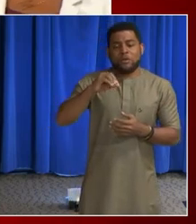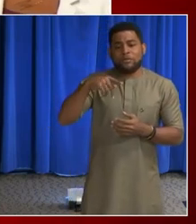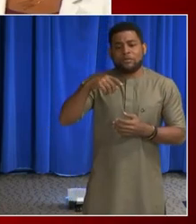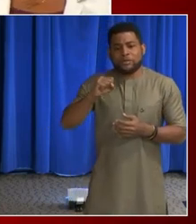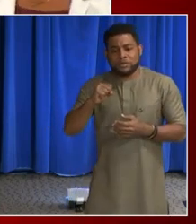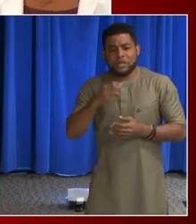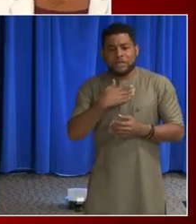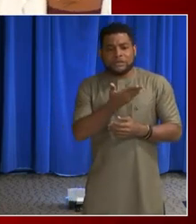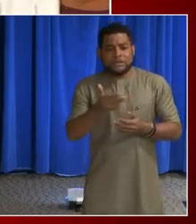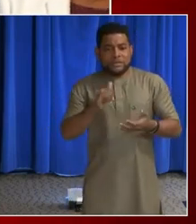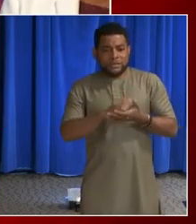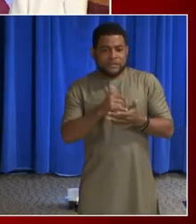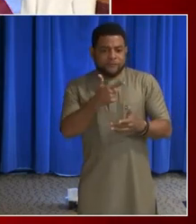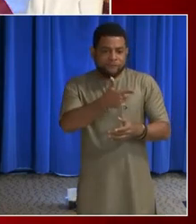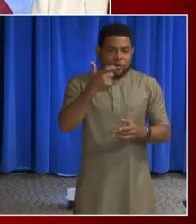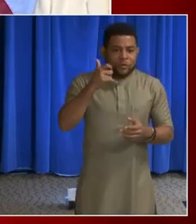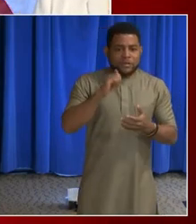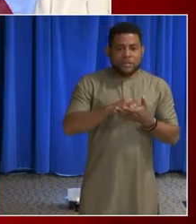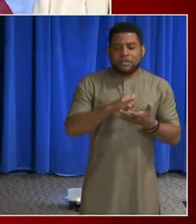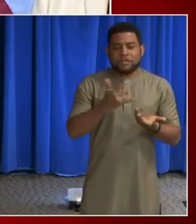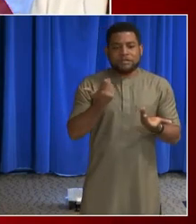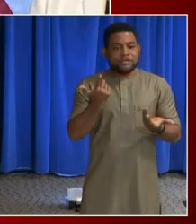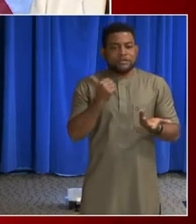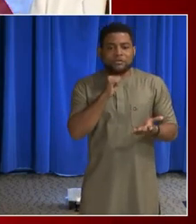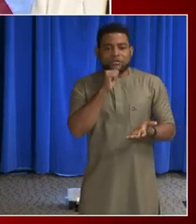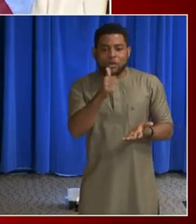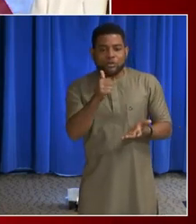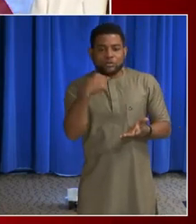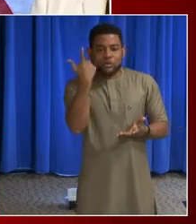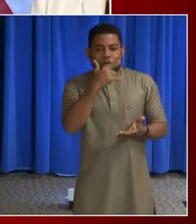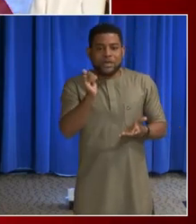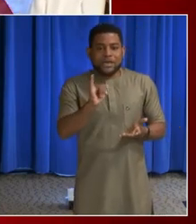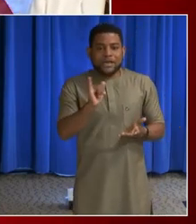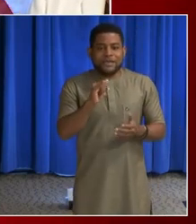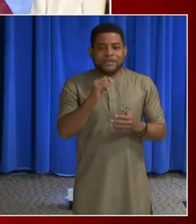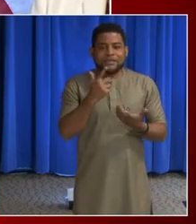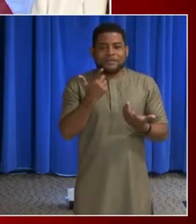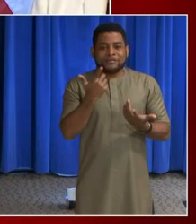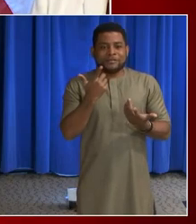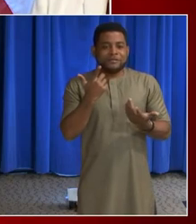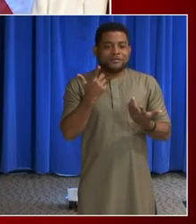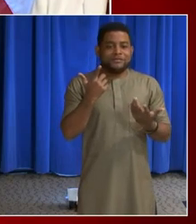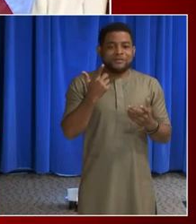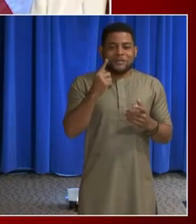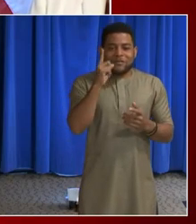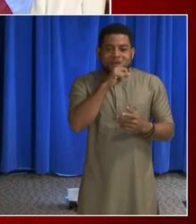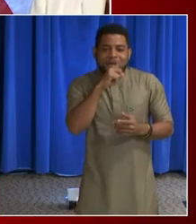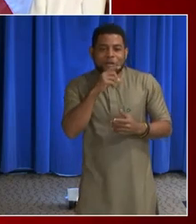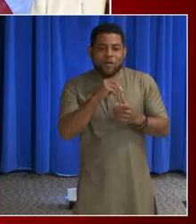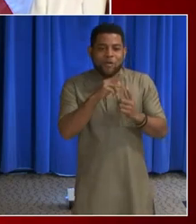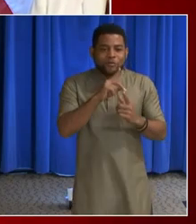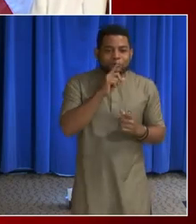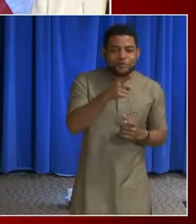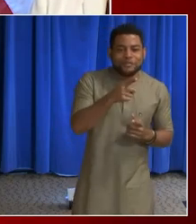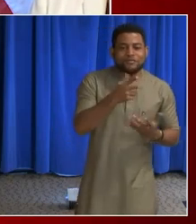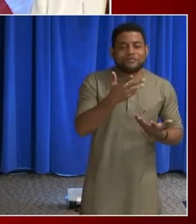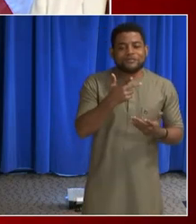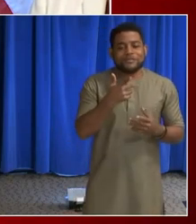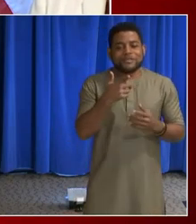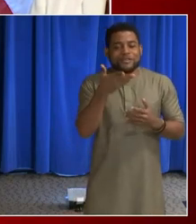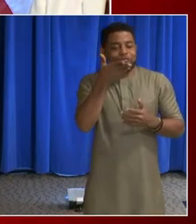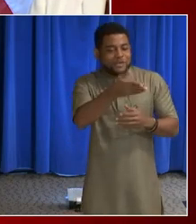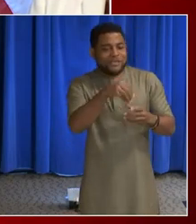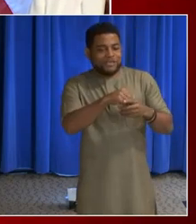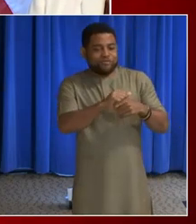and firearms that are not, or firearm lookalikes that are in a training environment, that they were present in this environment.